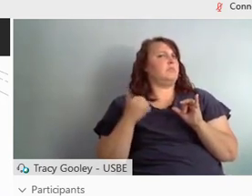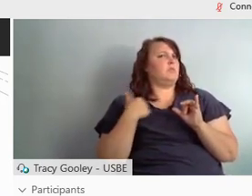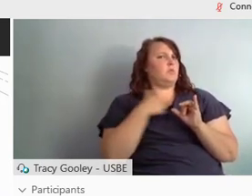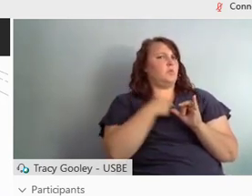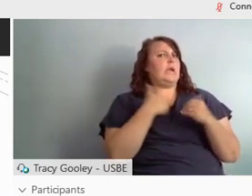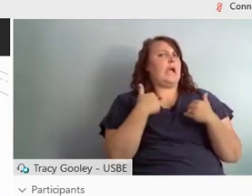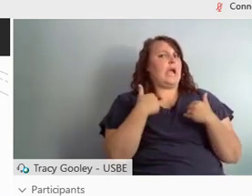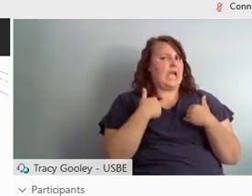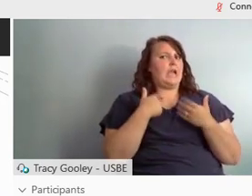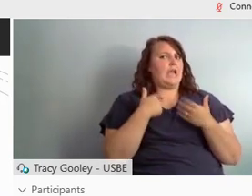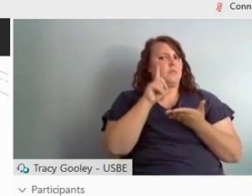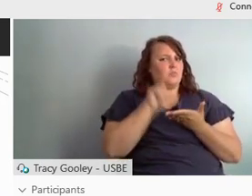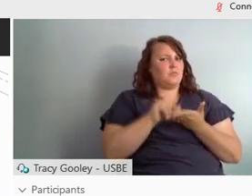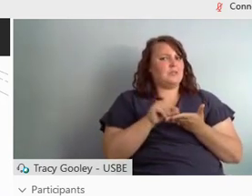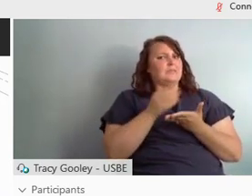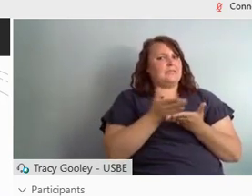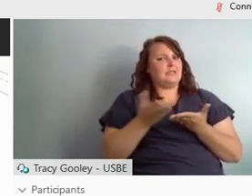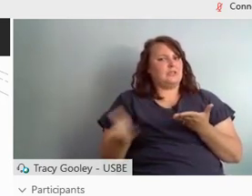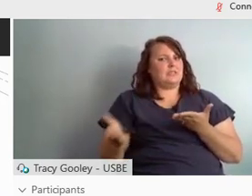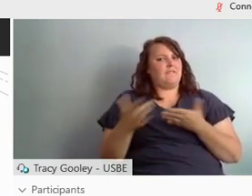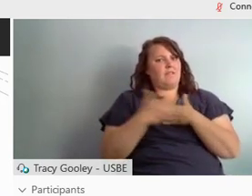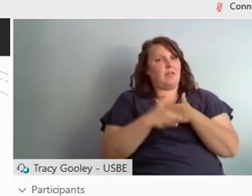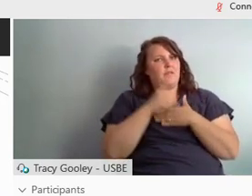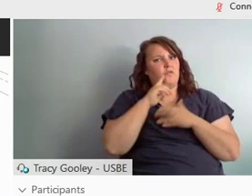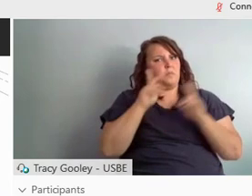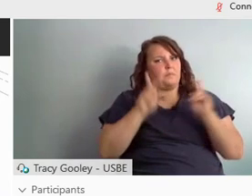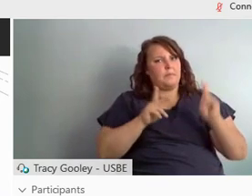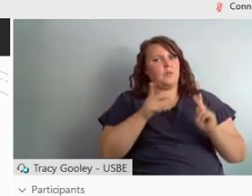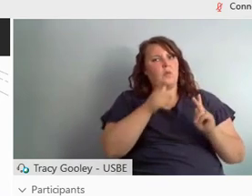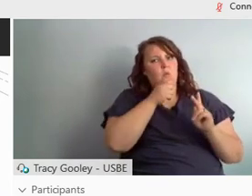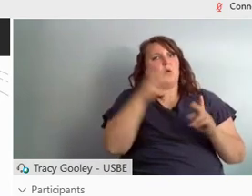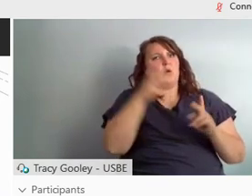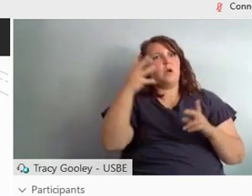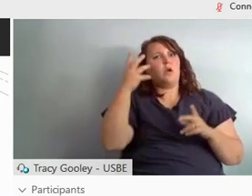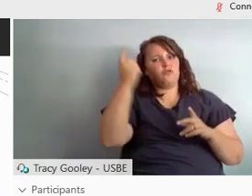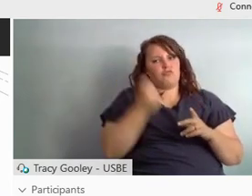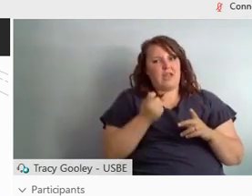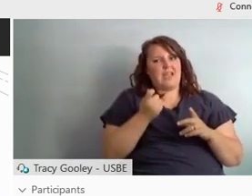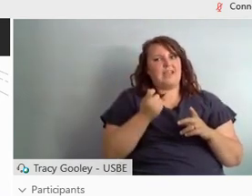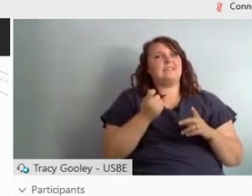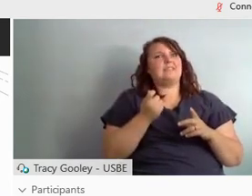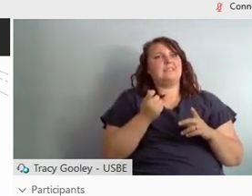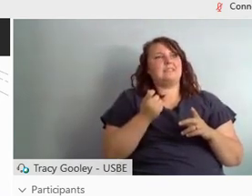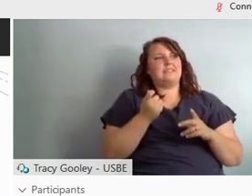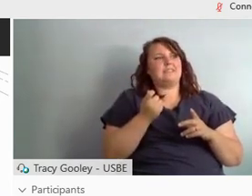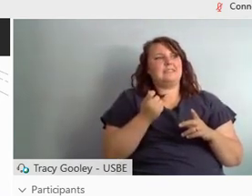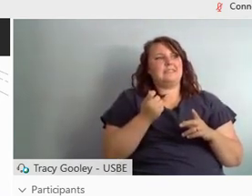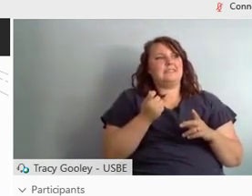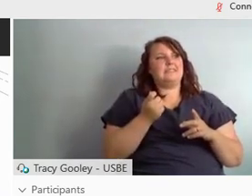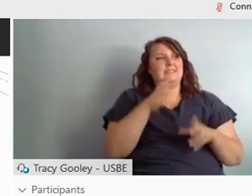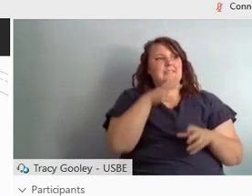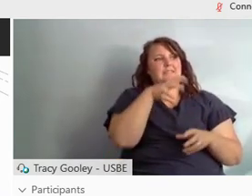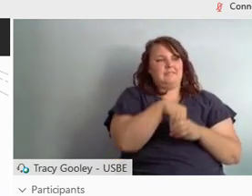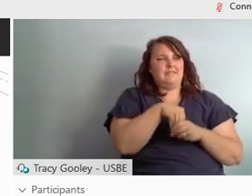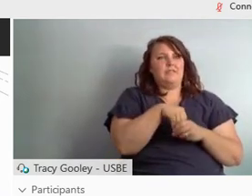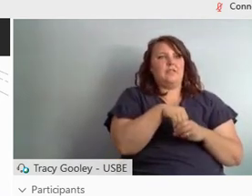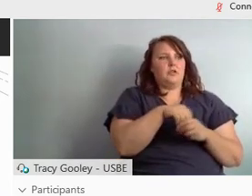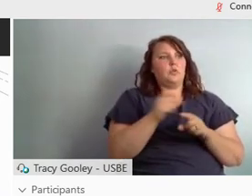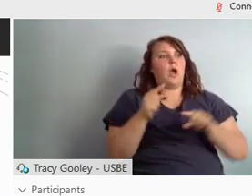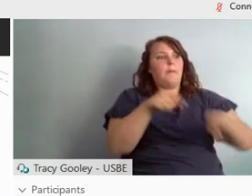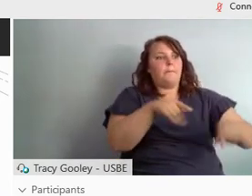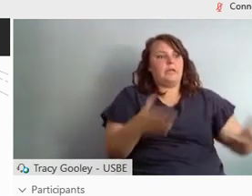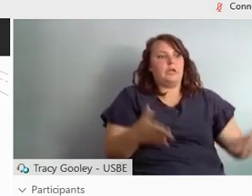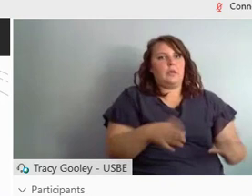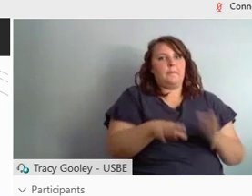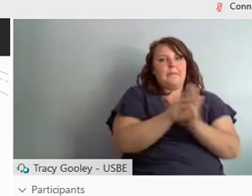So we have printed materials available for grant participants to come to the office and pick up. Either come here or